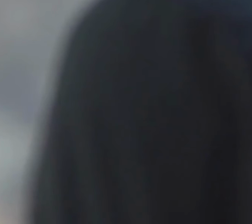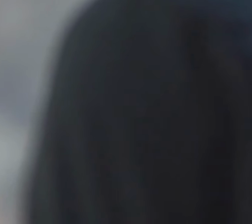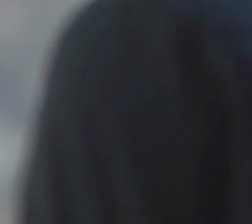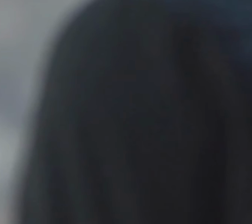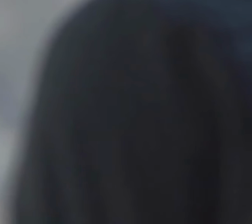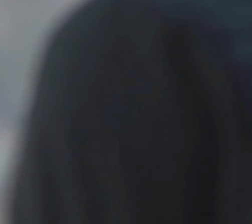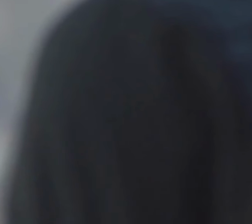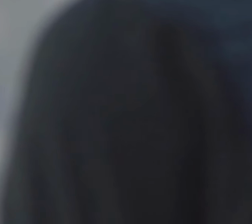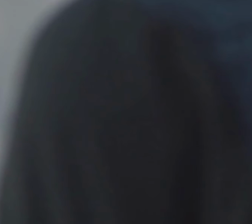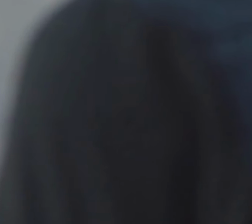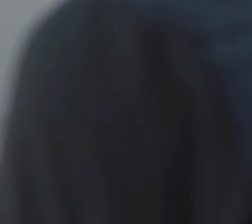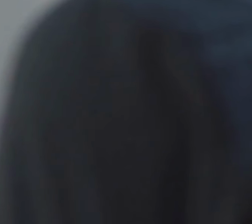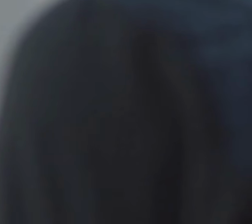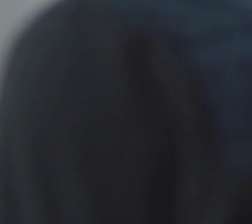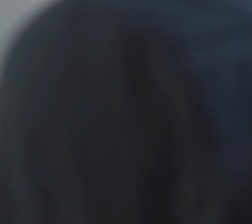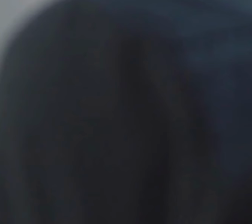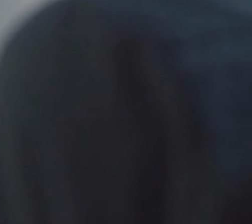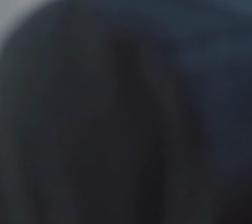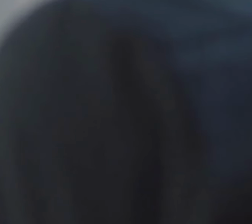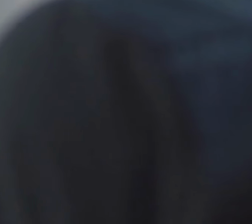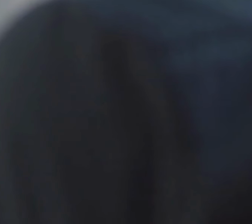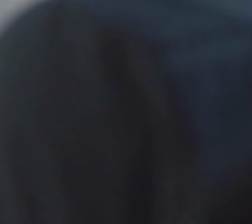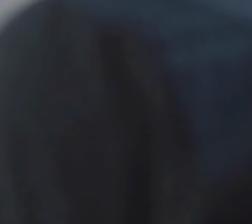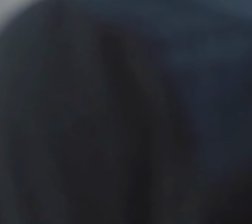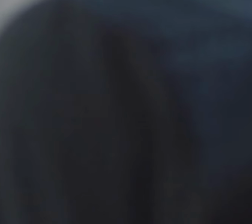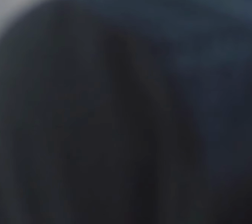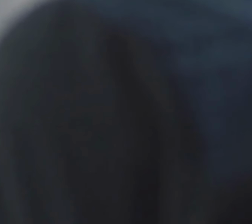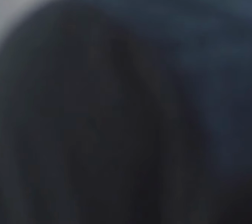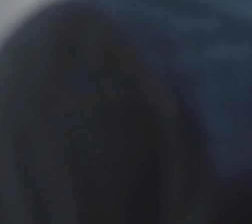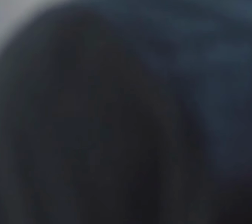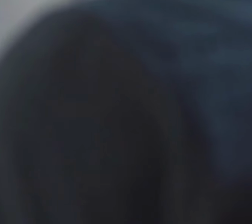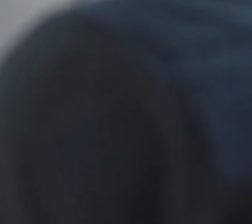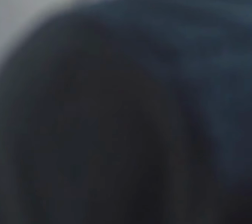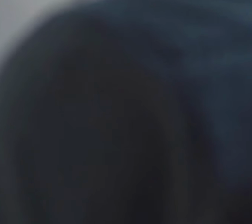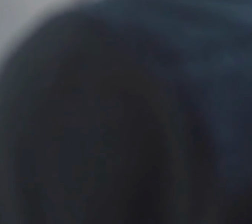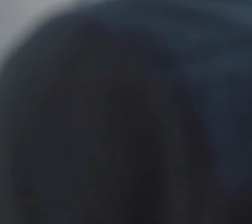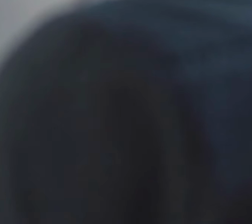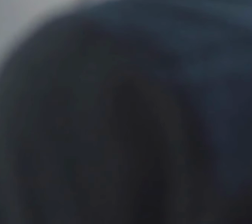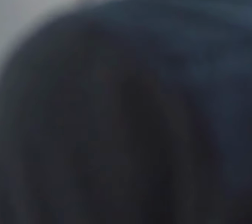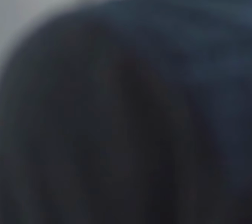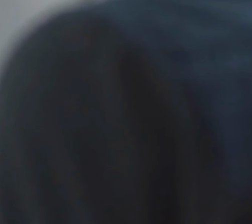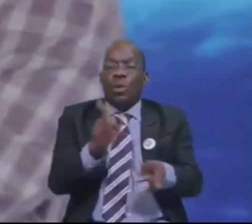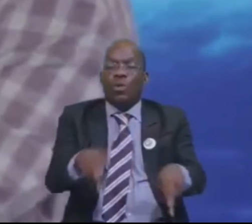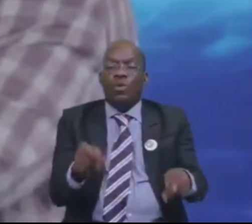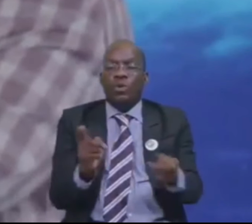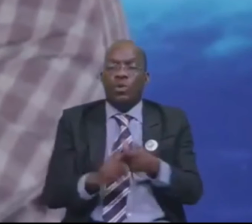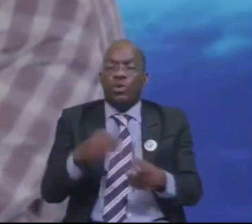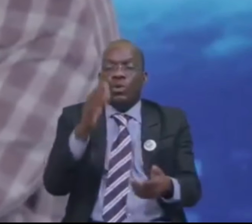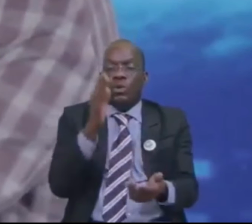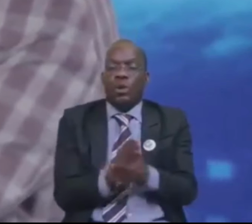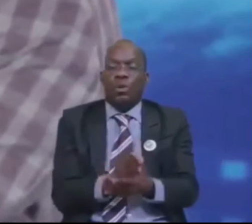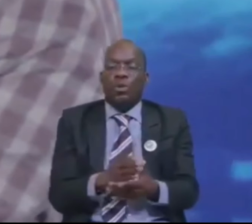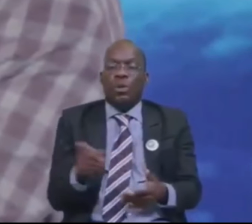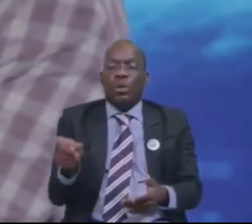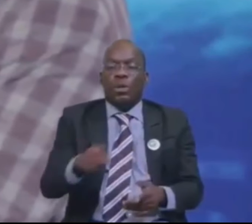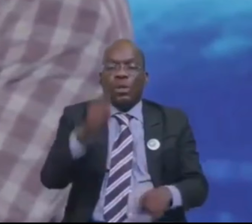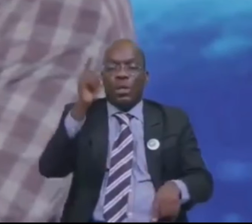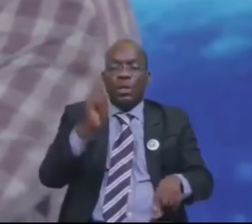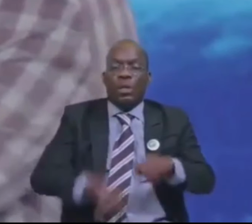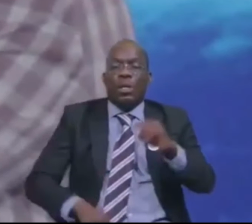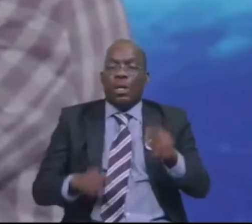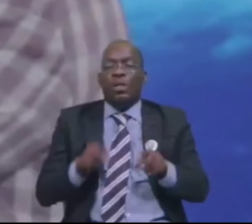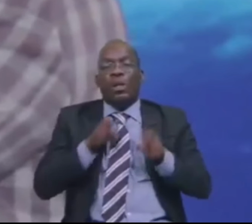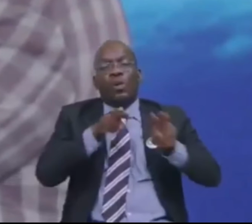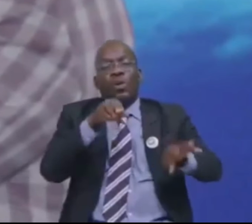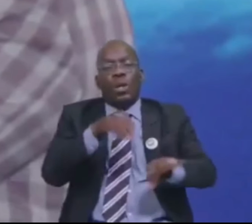her. That's not love, that's counterfeit. And what makes people to stop? That they cannot look at their goals